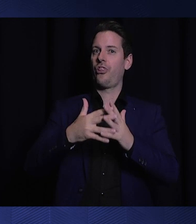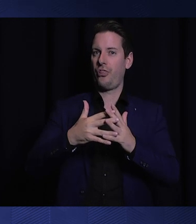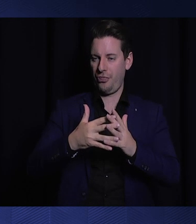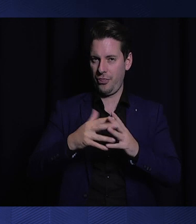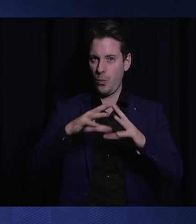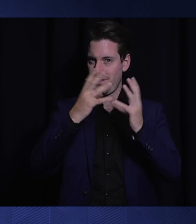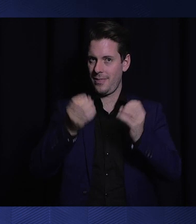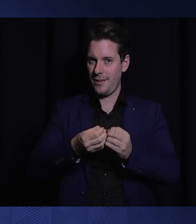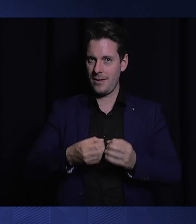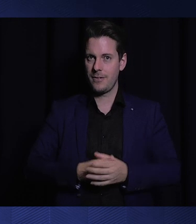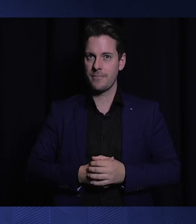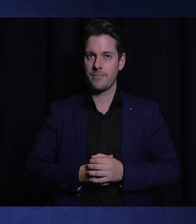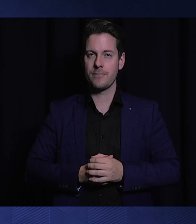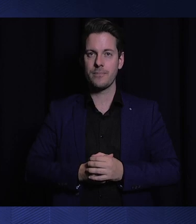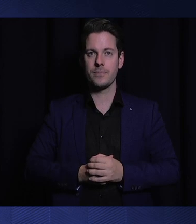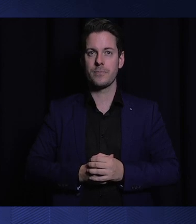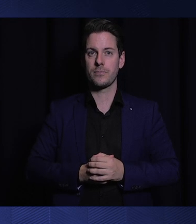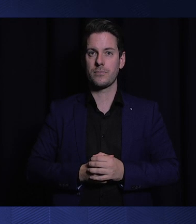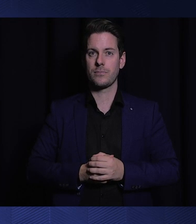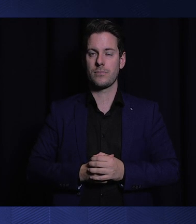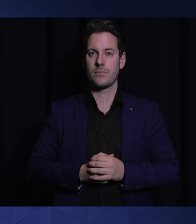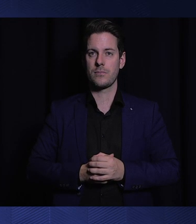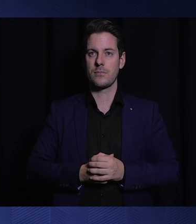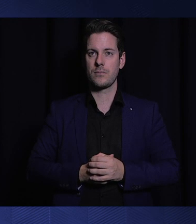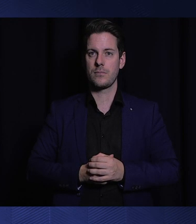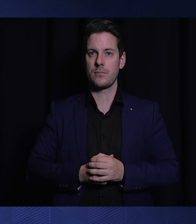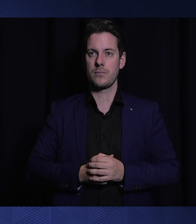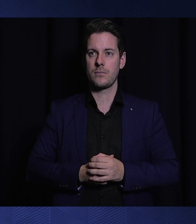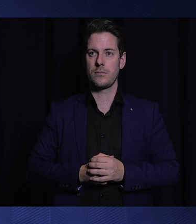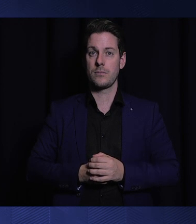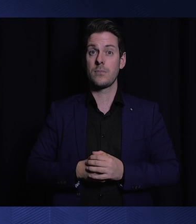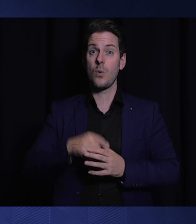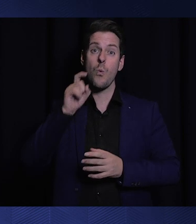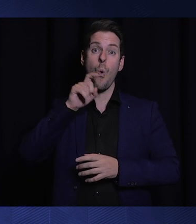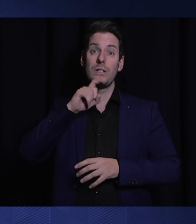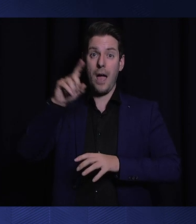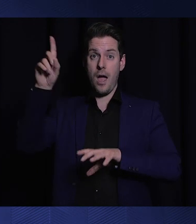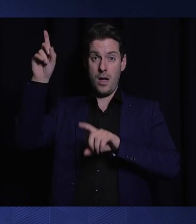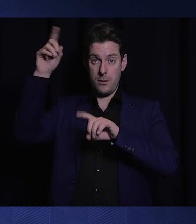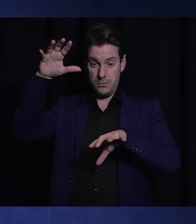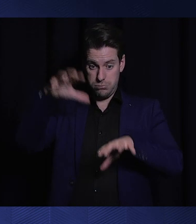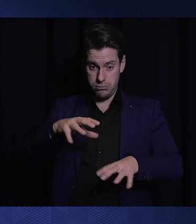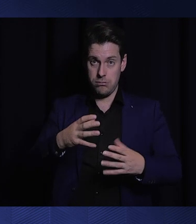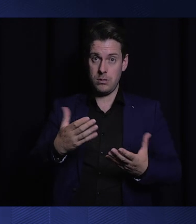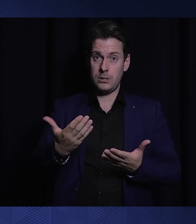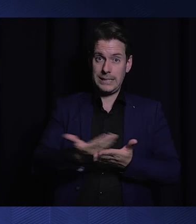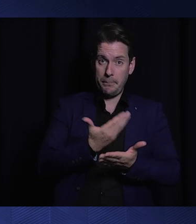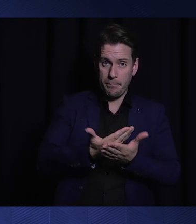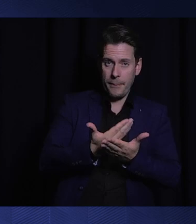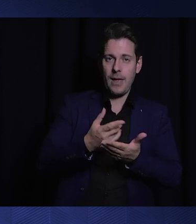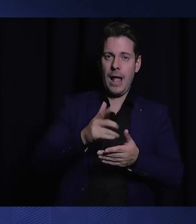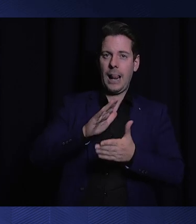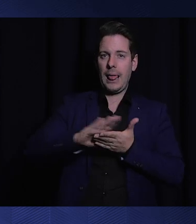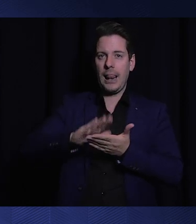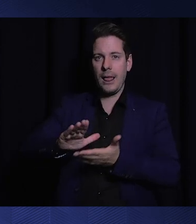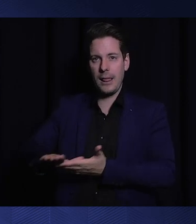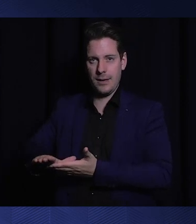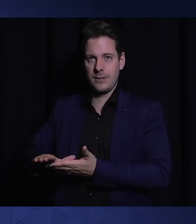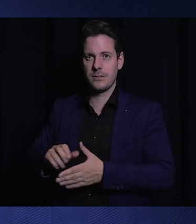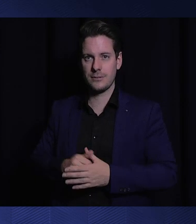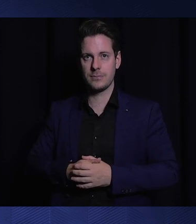were reduced, stormed, and purified. At the same time, we got the